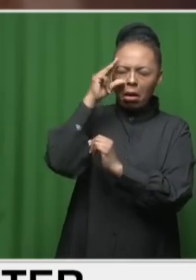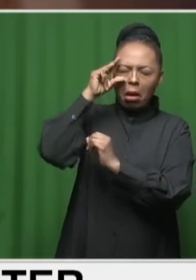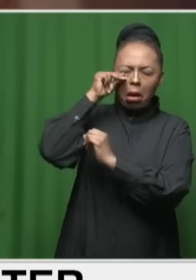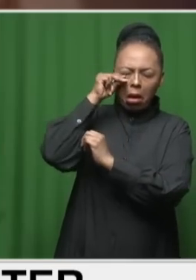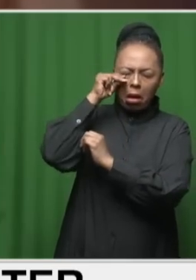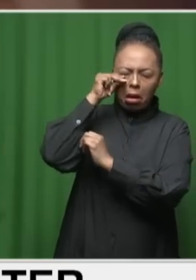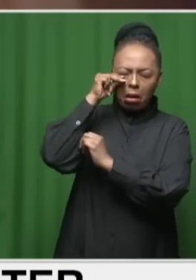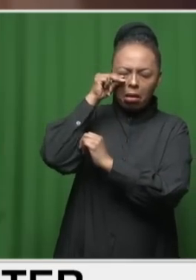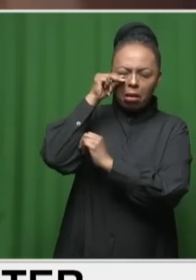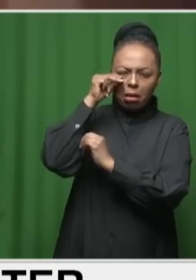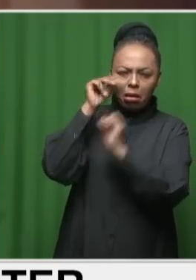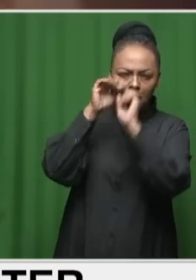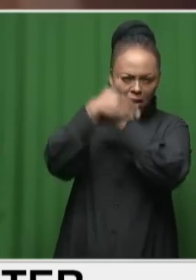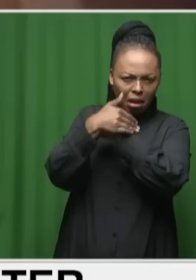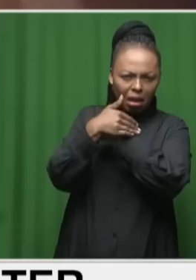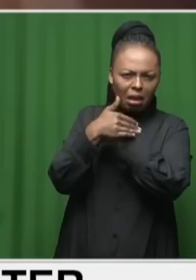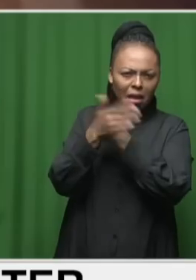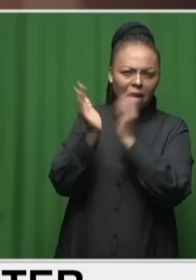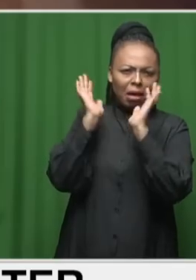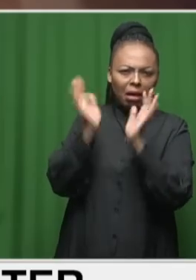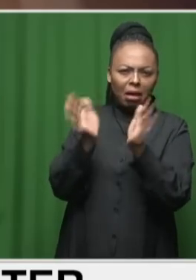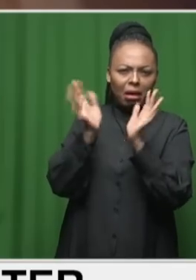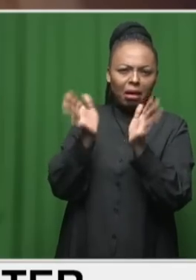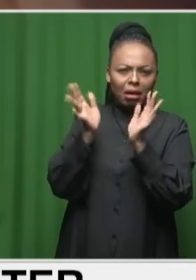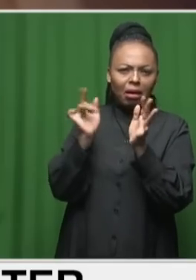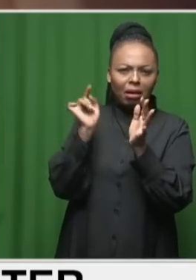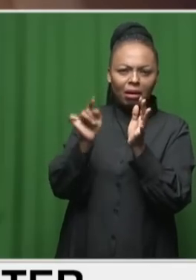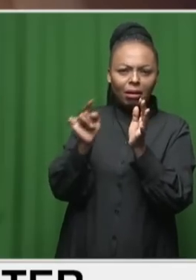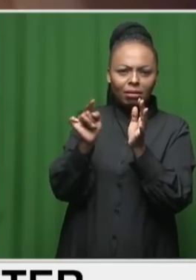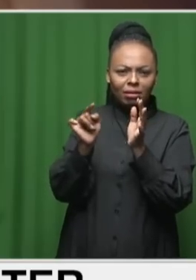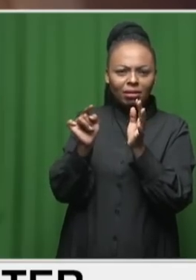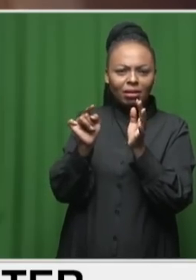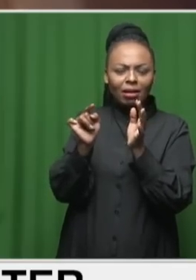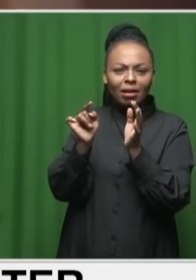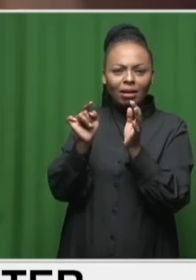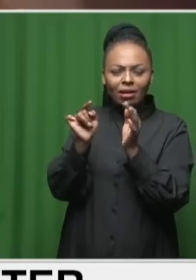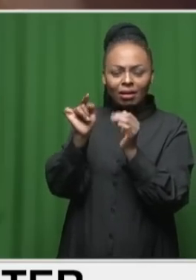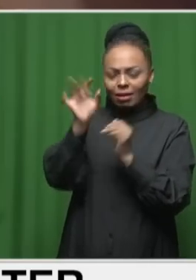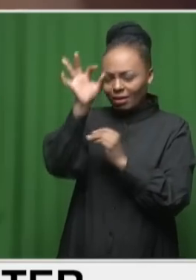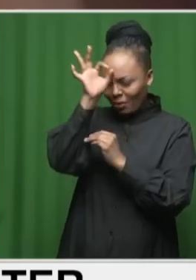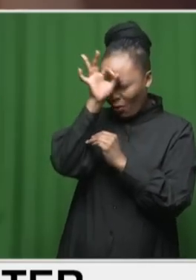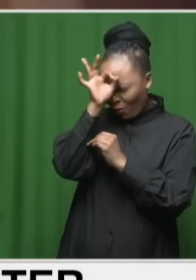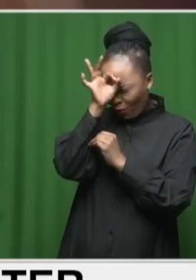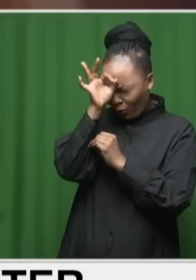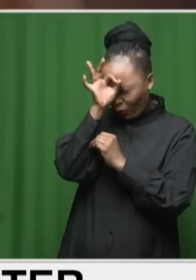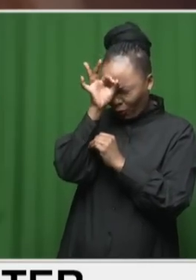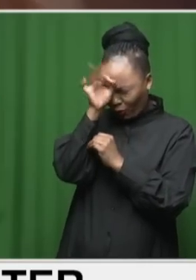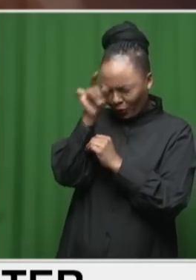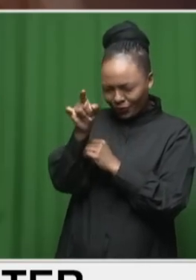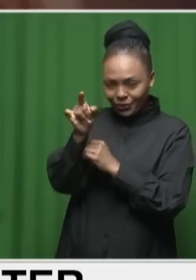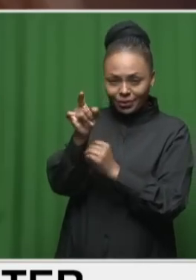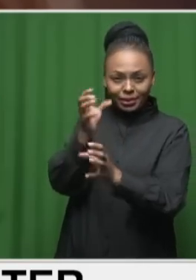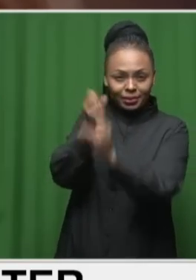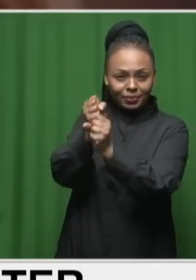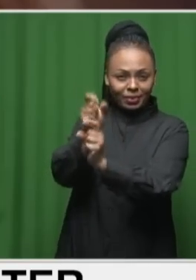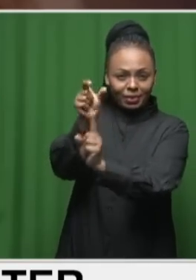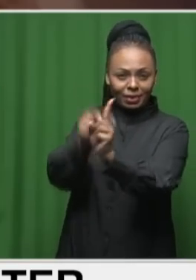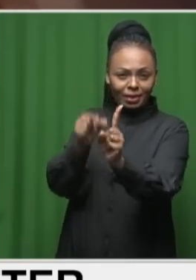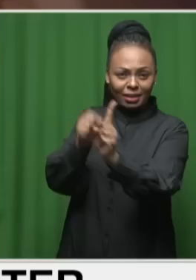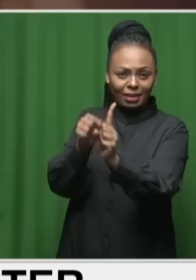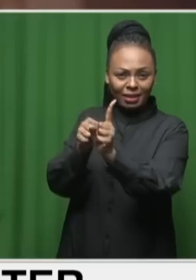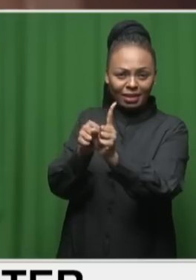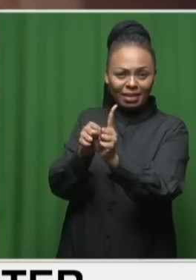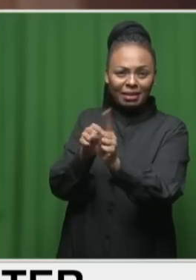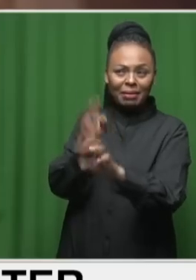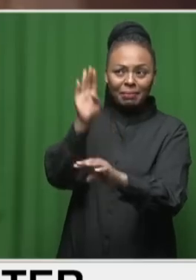covered up. The inmate himself tried to report it to the police. However, he ended up being charged and ending